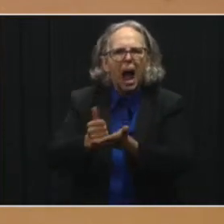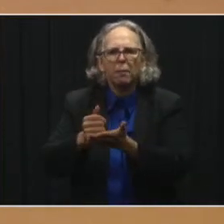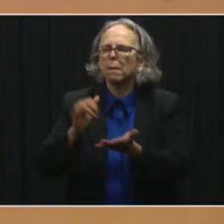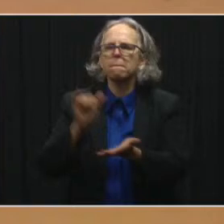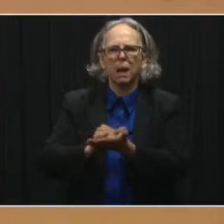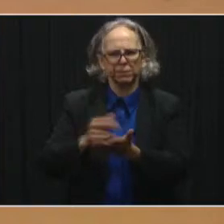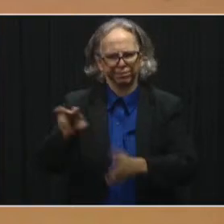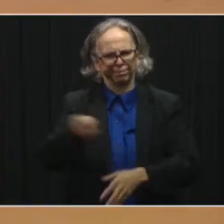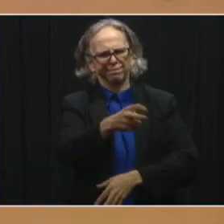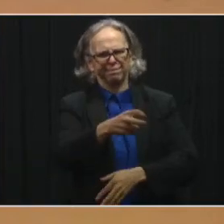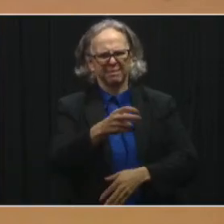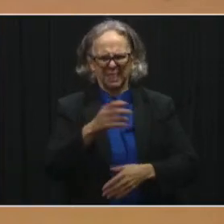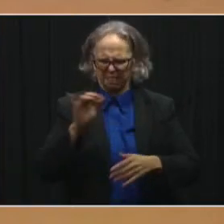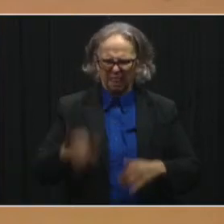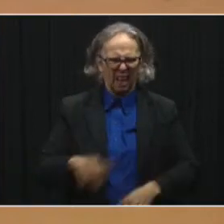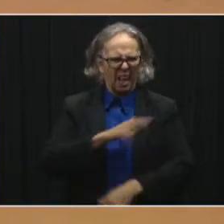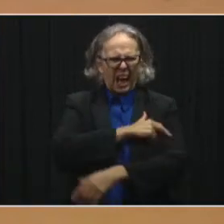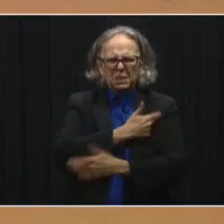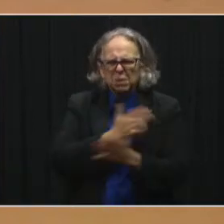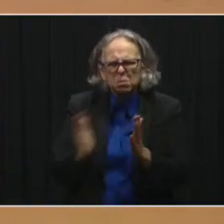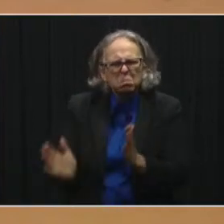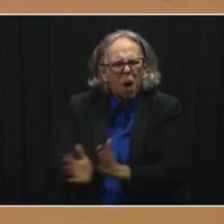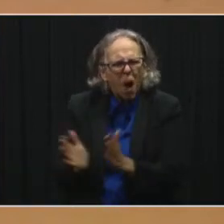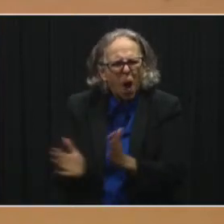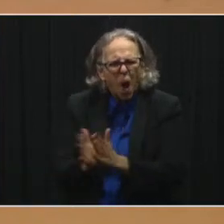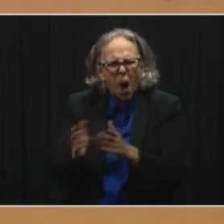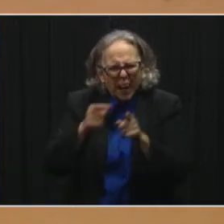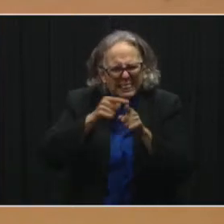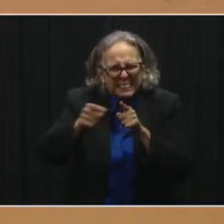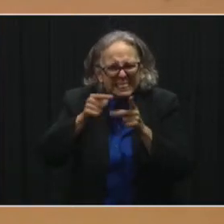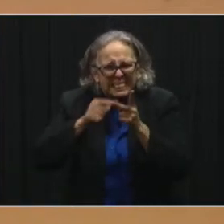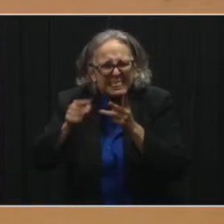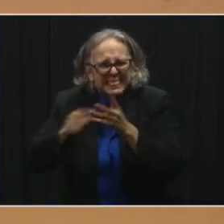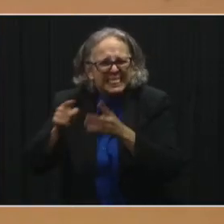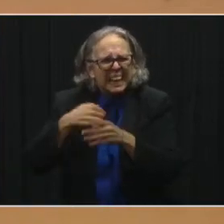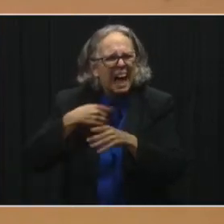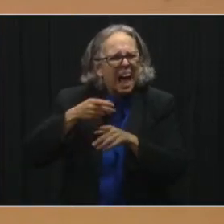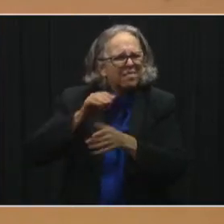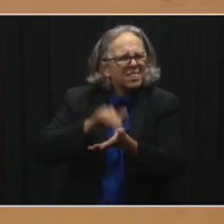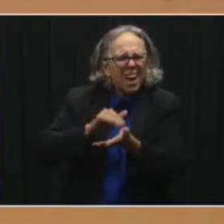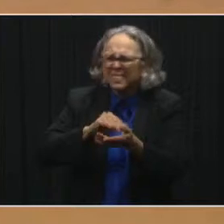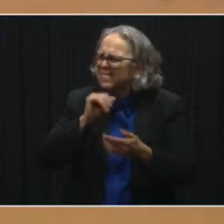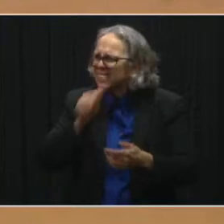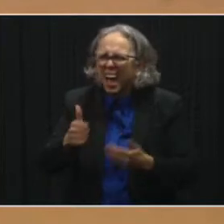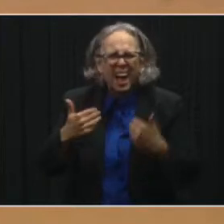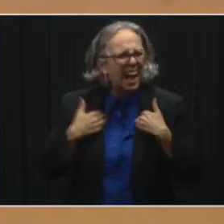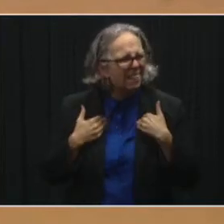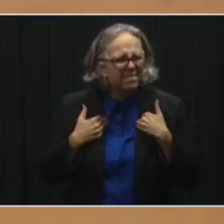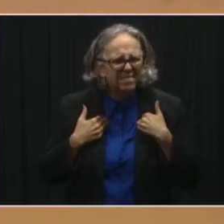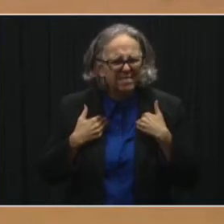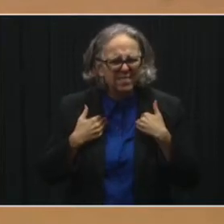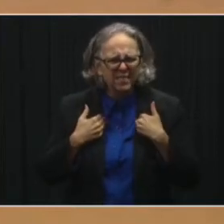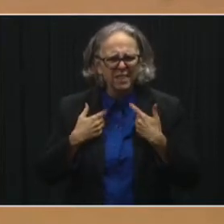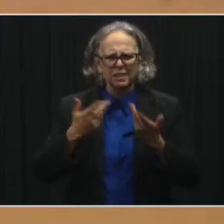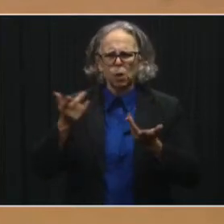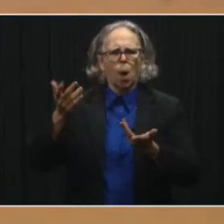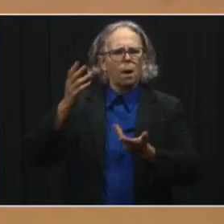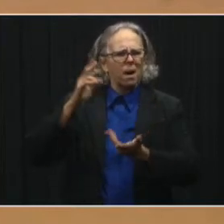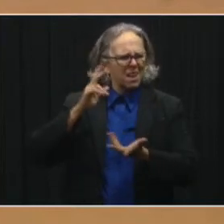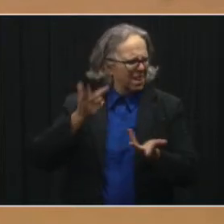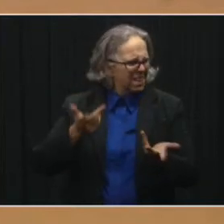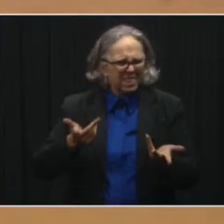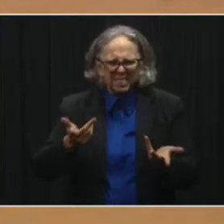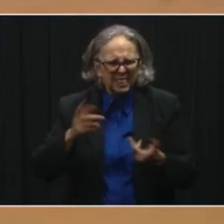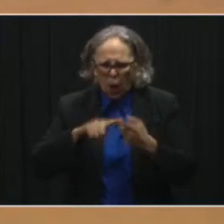specialist, trying to prone patients, put them on their bellies. We don't have the resources to do that. We don't have ECMO to do